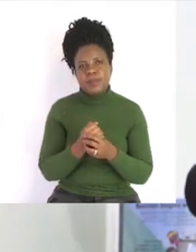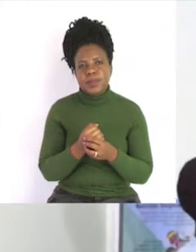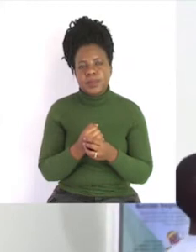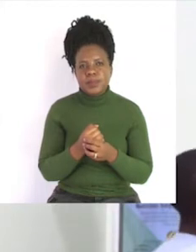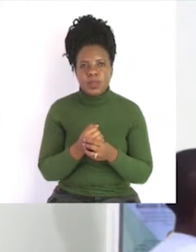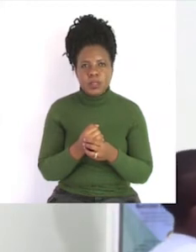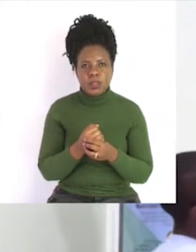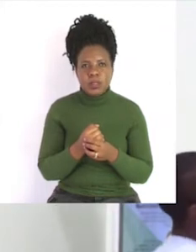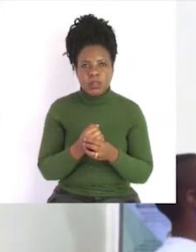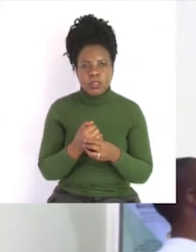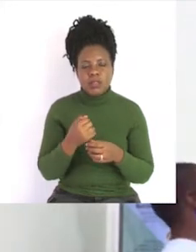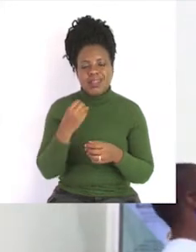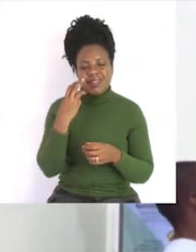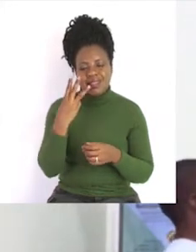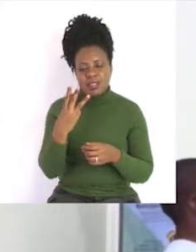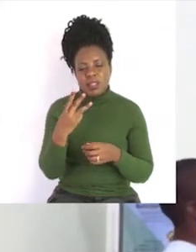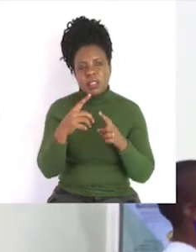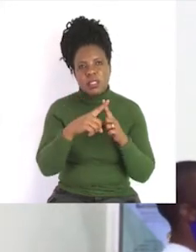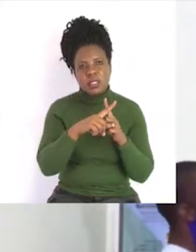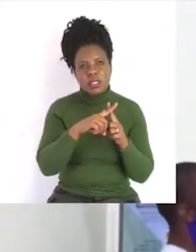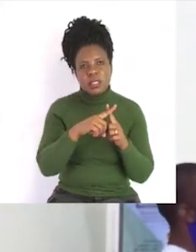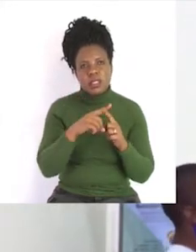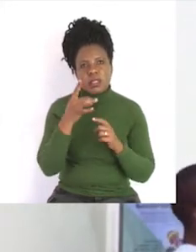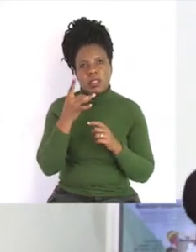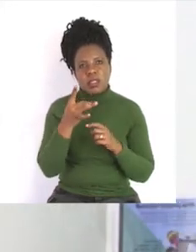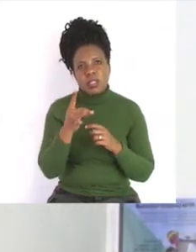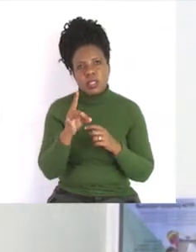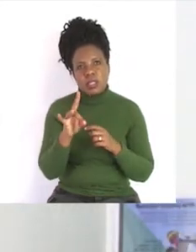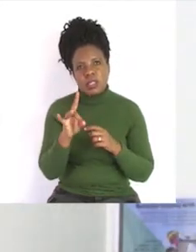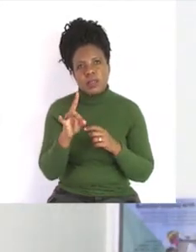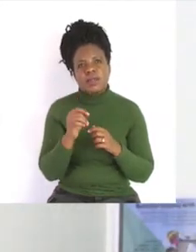will say 3 times 8 will give me,